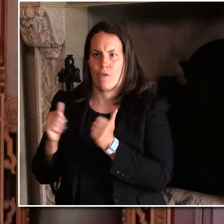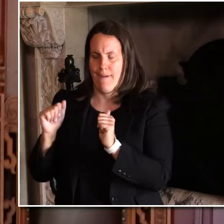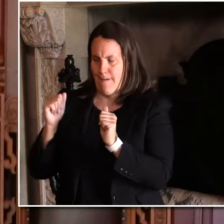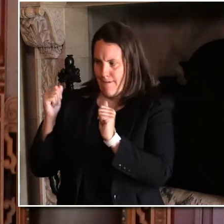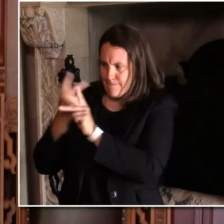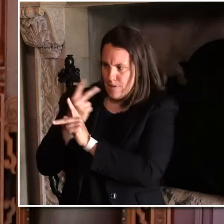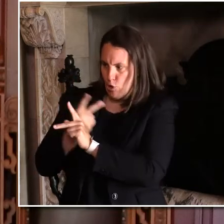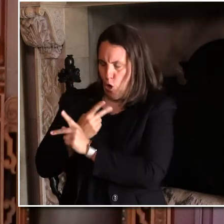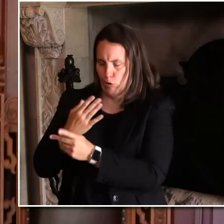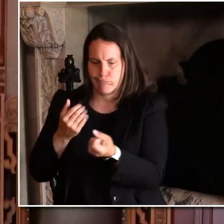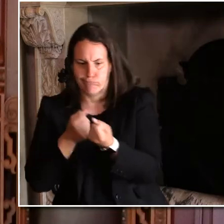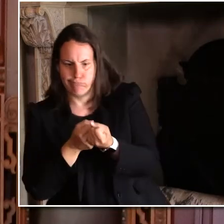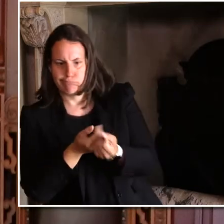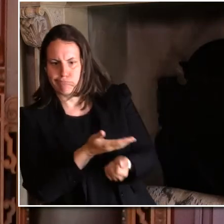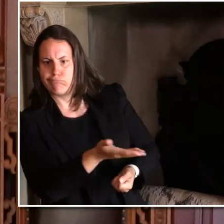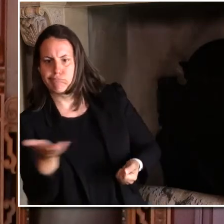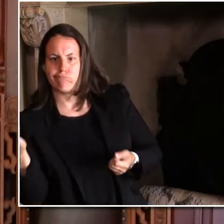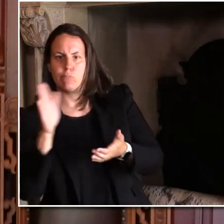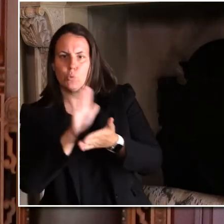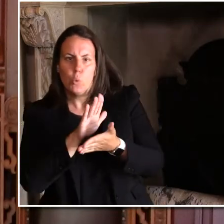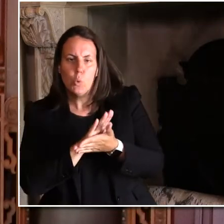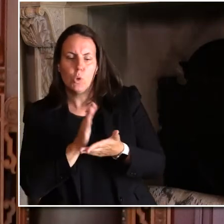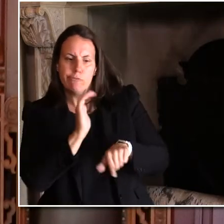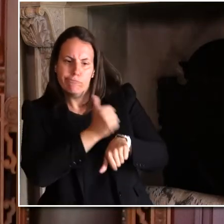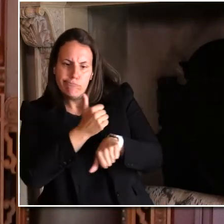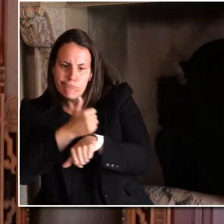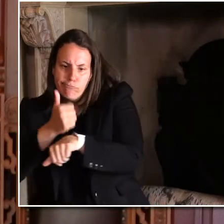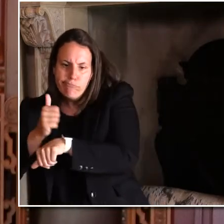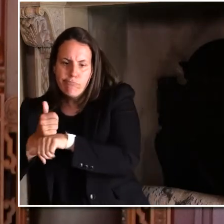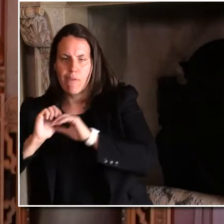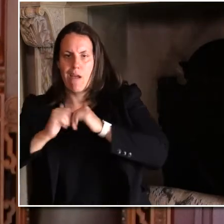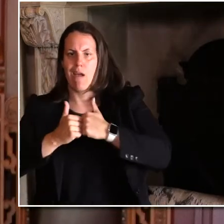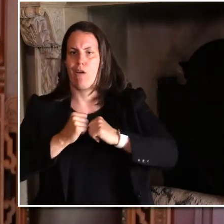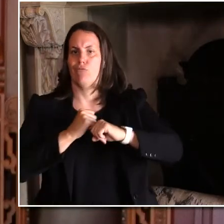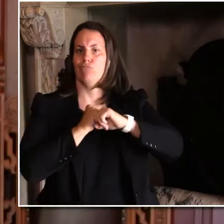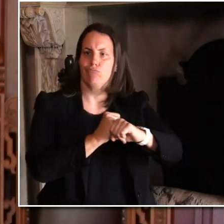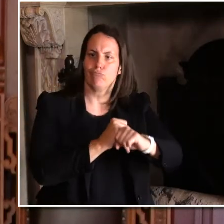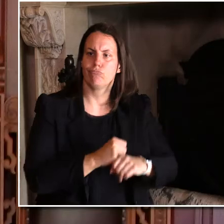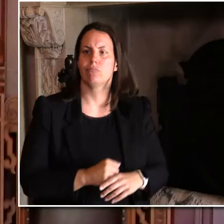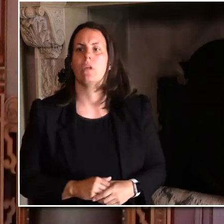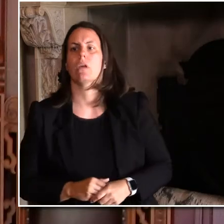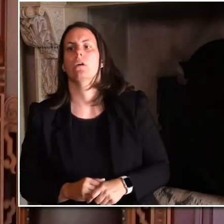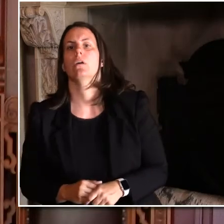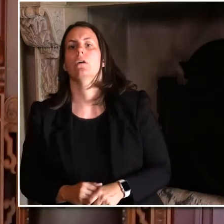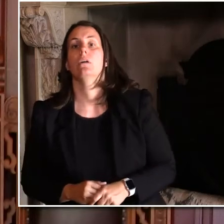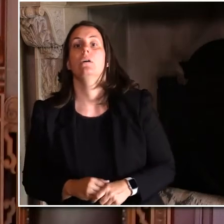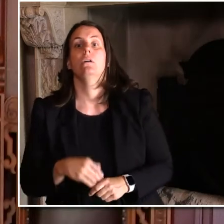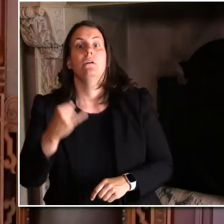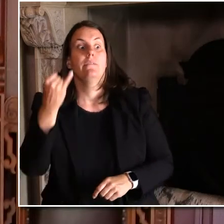but if it is, and when it is, just like what on a college campus, that we detect it as early as